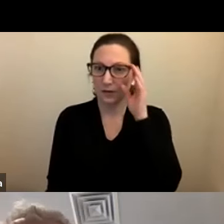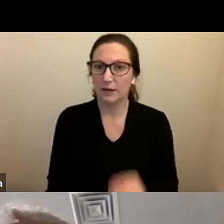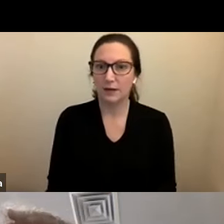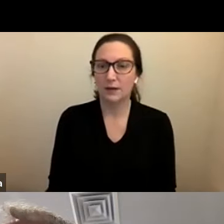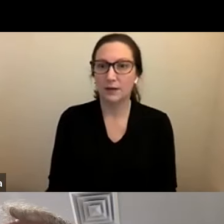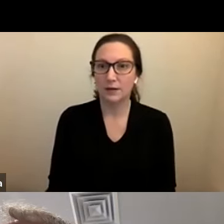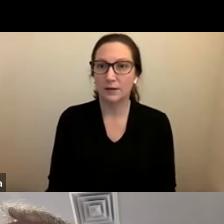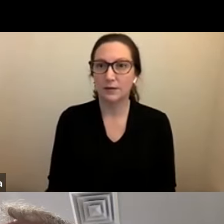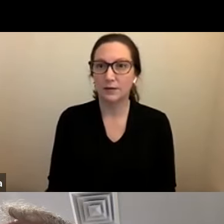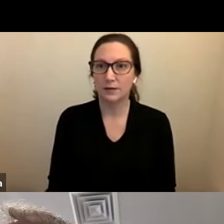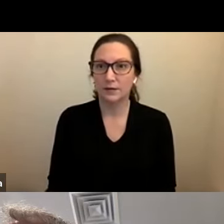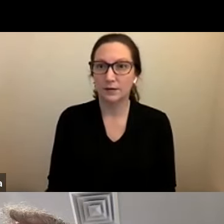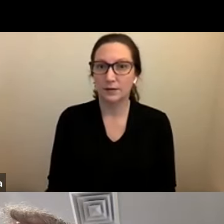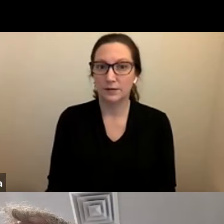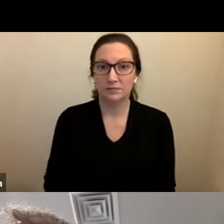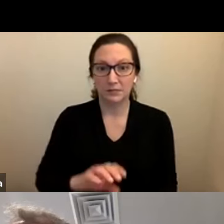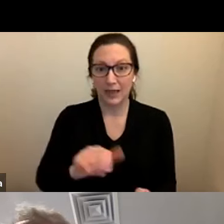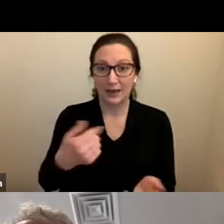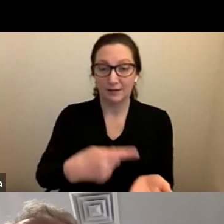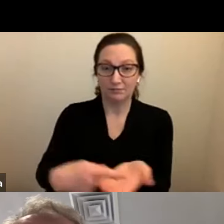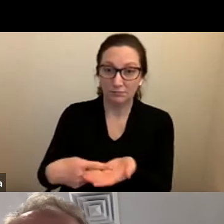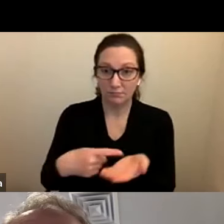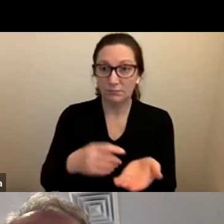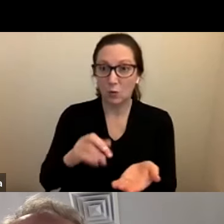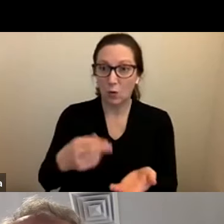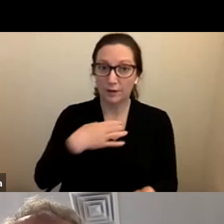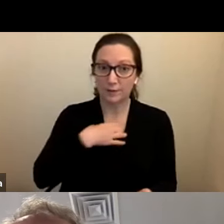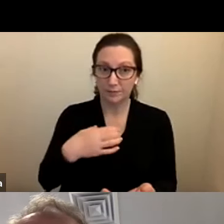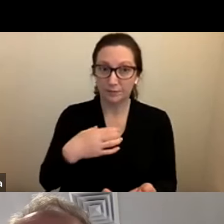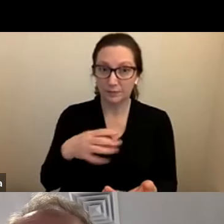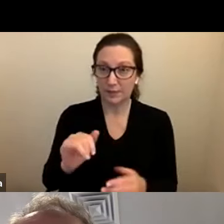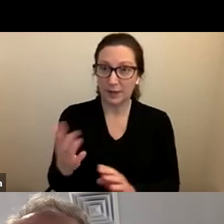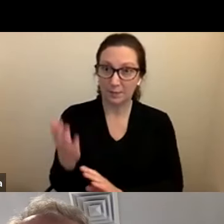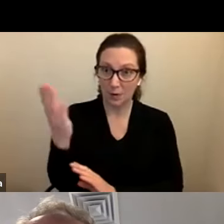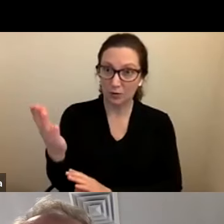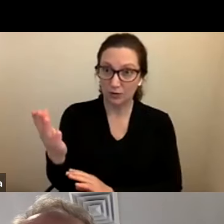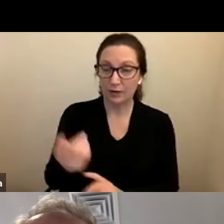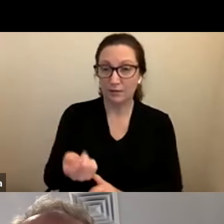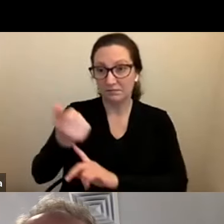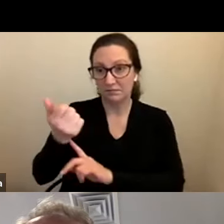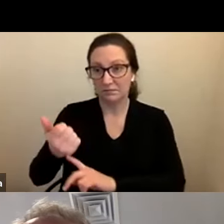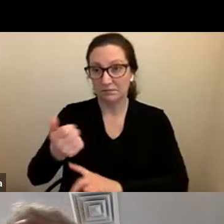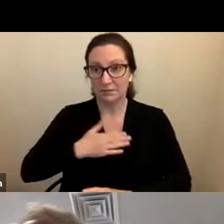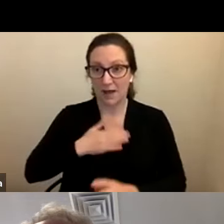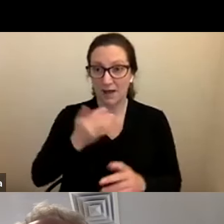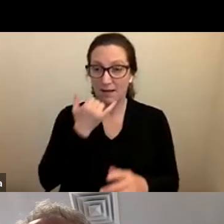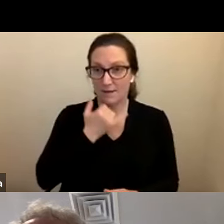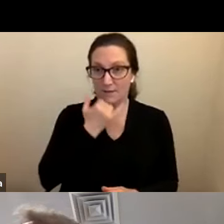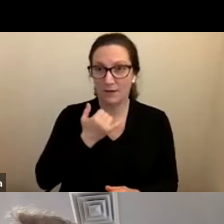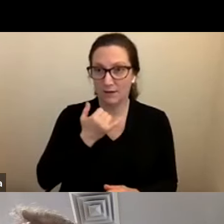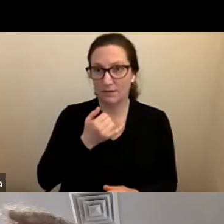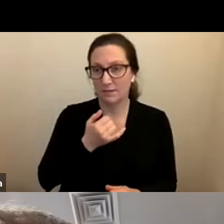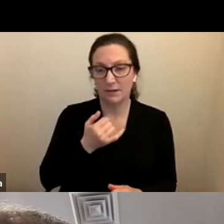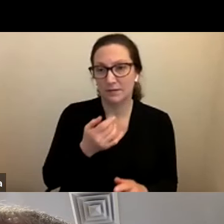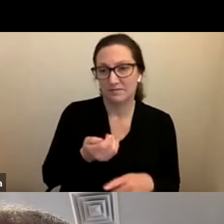We do have a second. Is there any discussion or objection to the motion eliminating my error in calling it a student